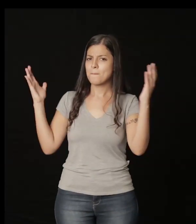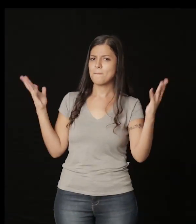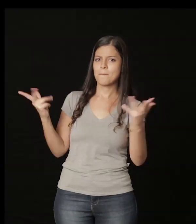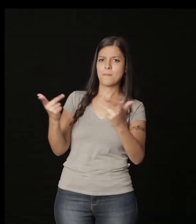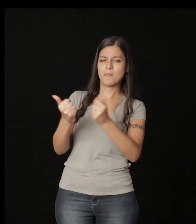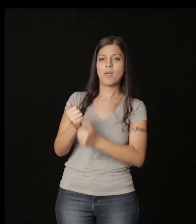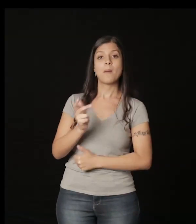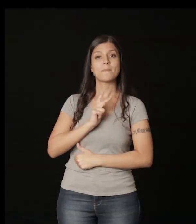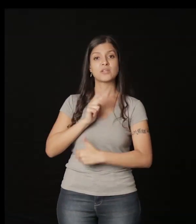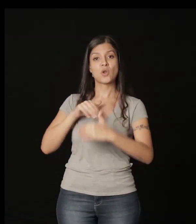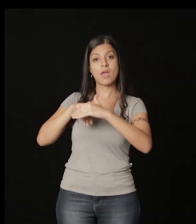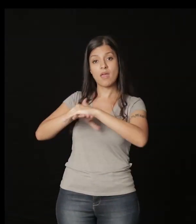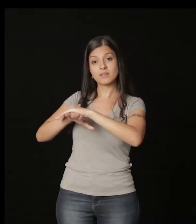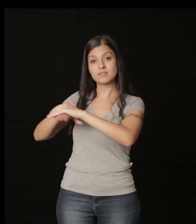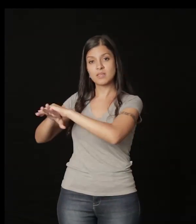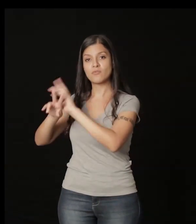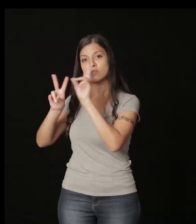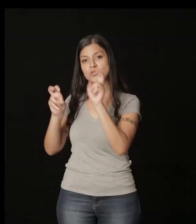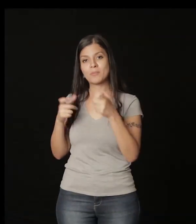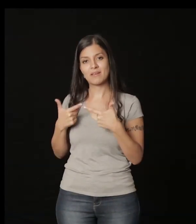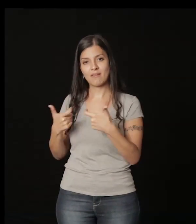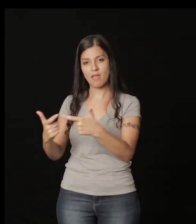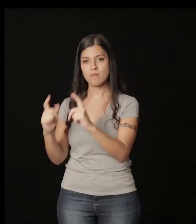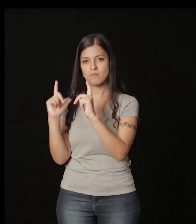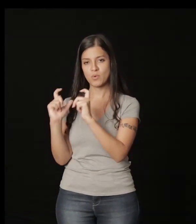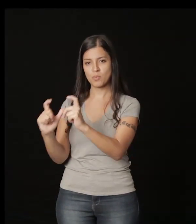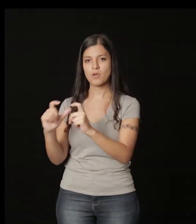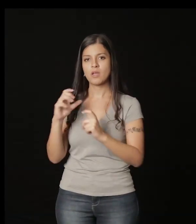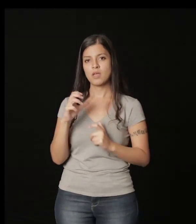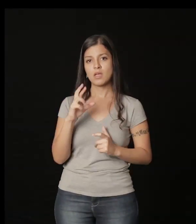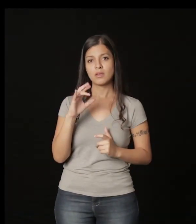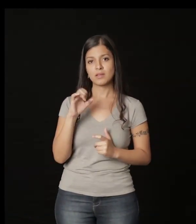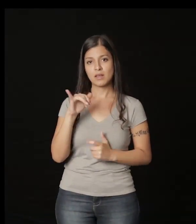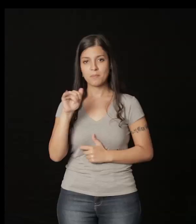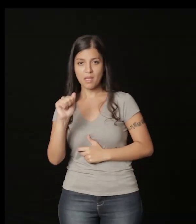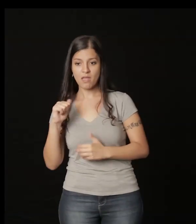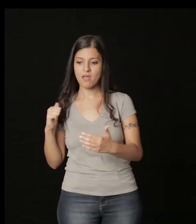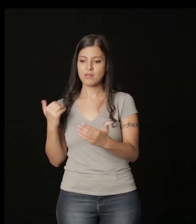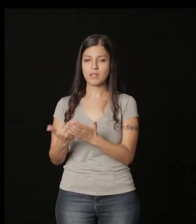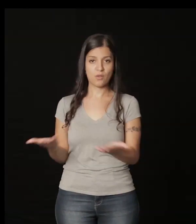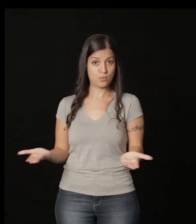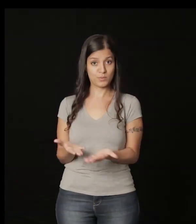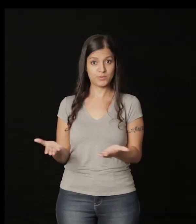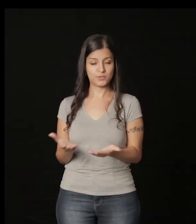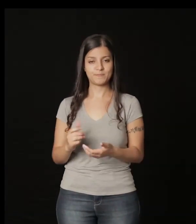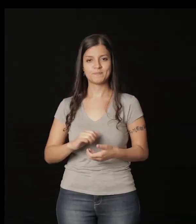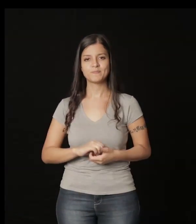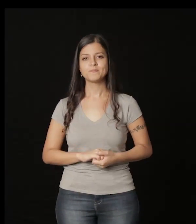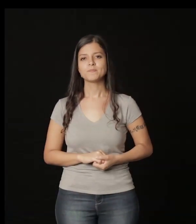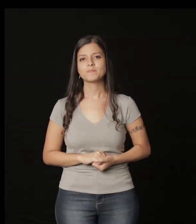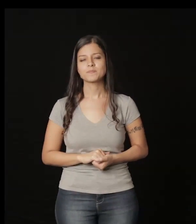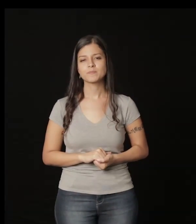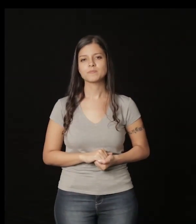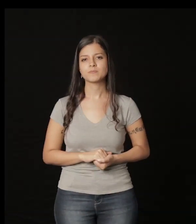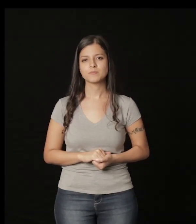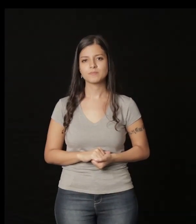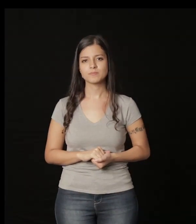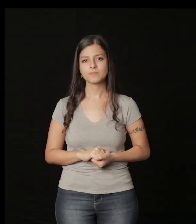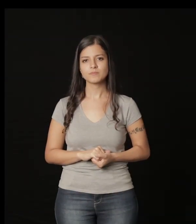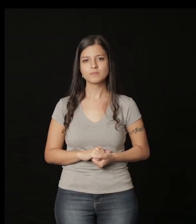place. It's a private collection of images of war that go from the Crimean War to the present day.